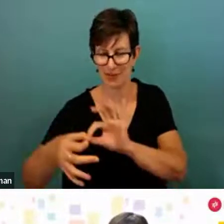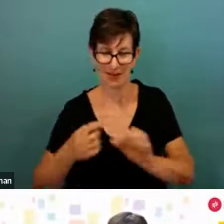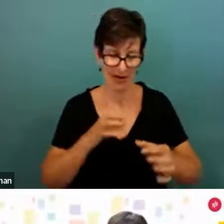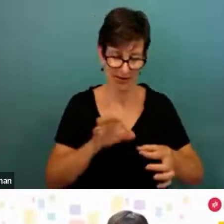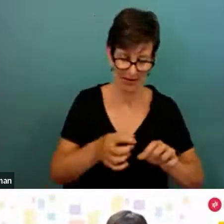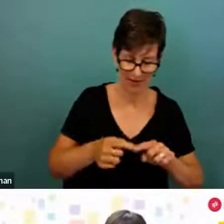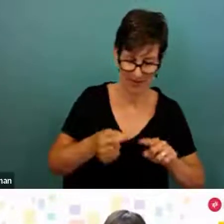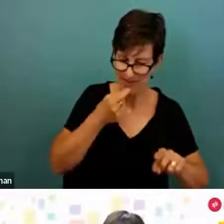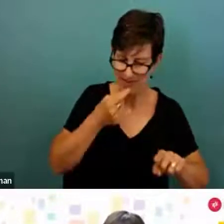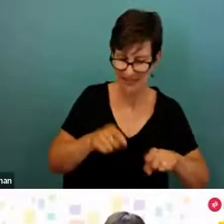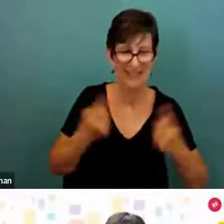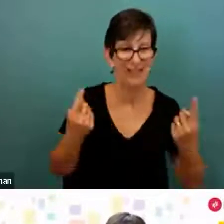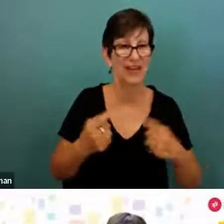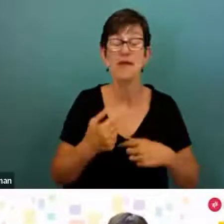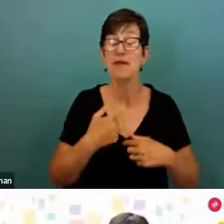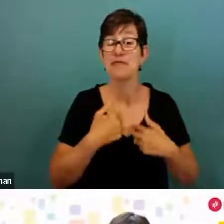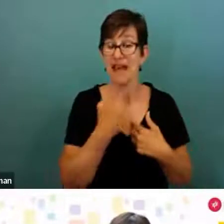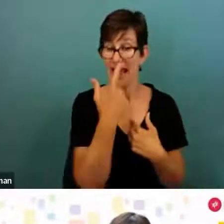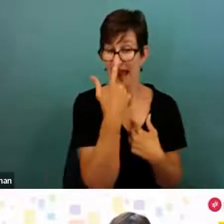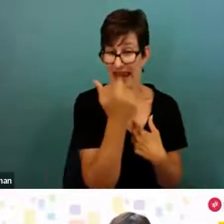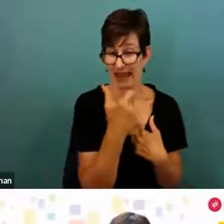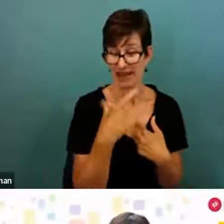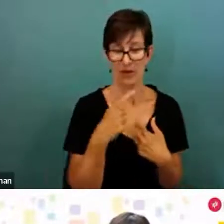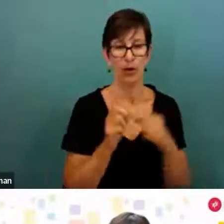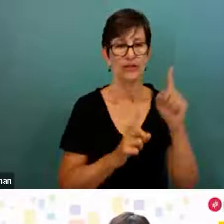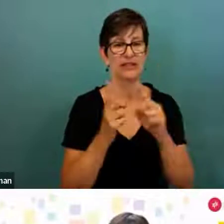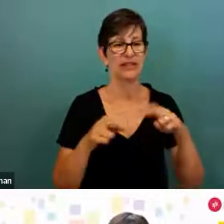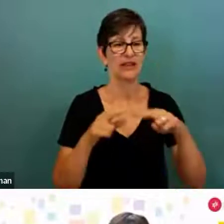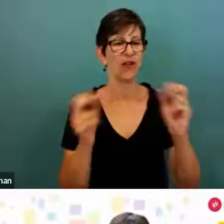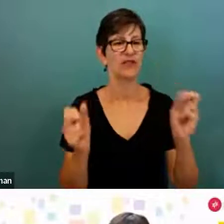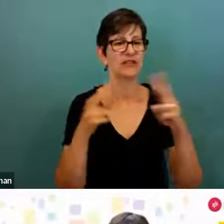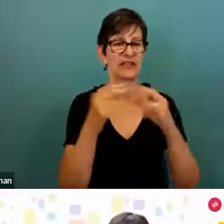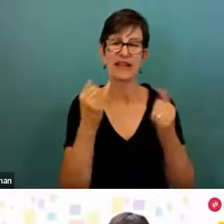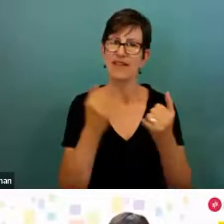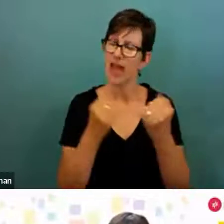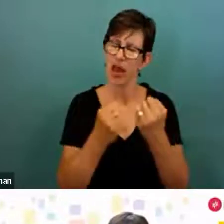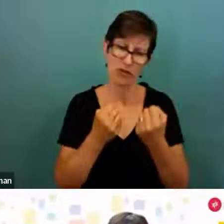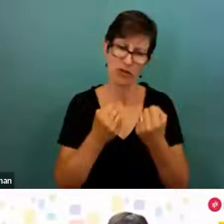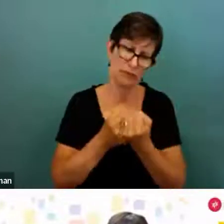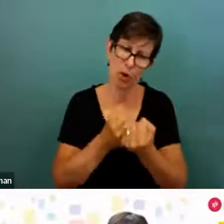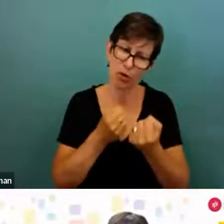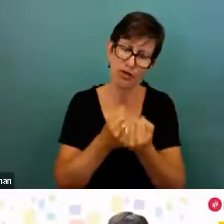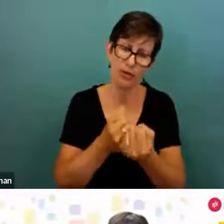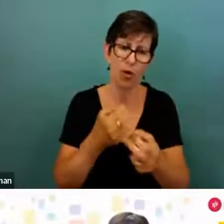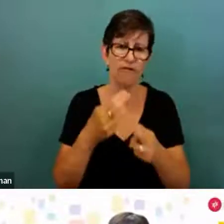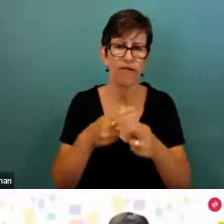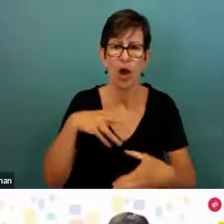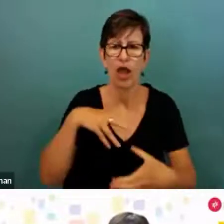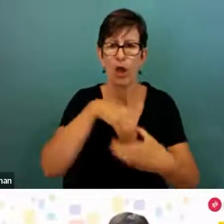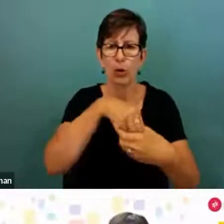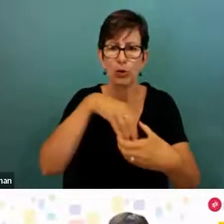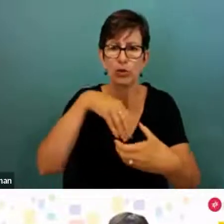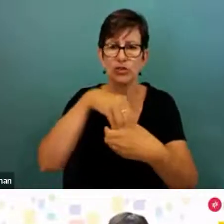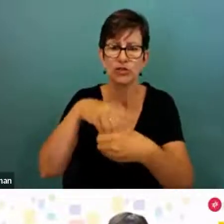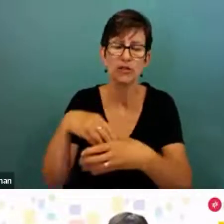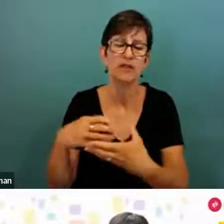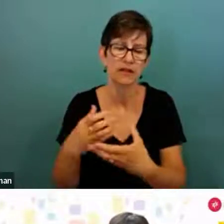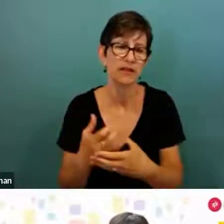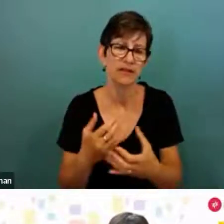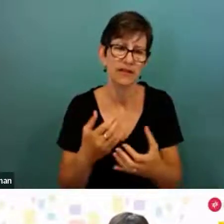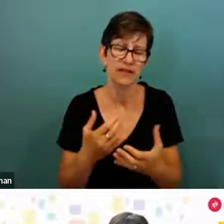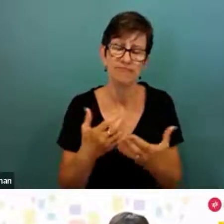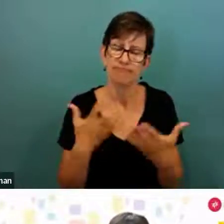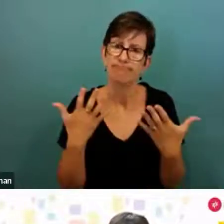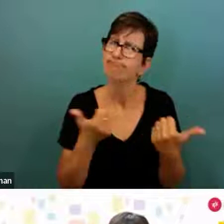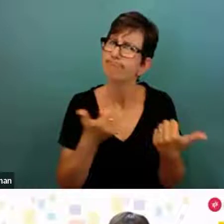it, I'm really fortunate. City of Sydney is very supportive of inclusion and does a lot of work in the inclusion